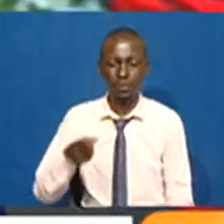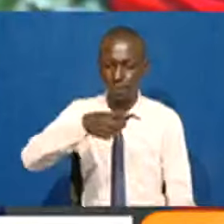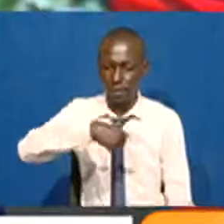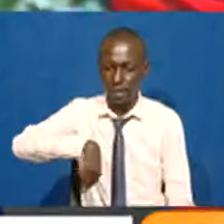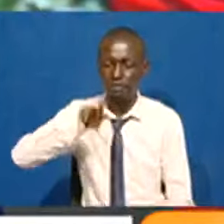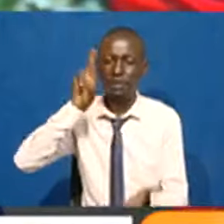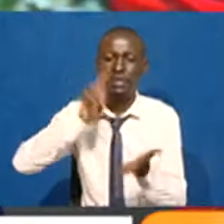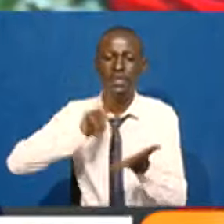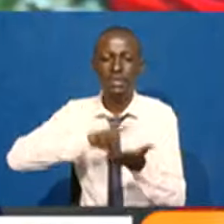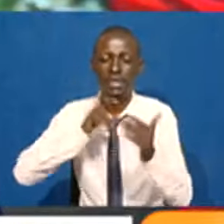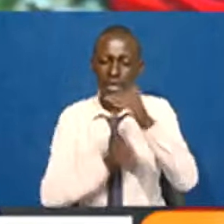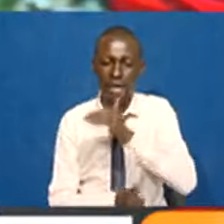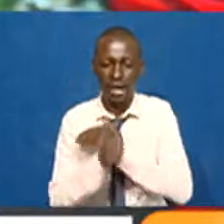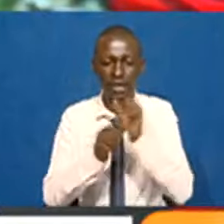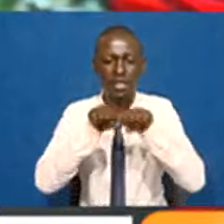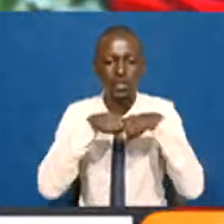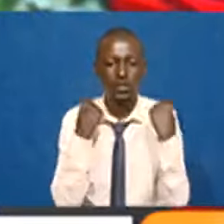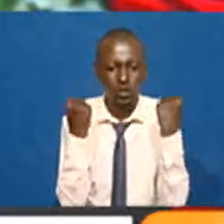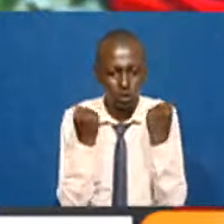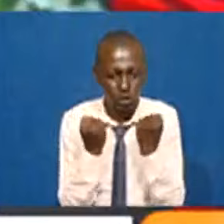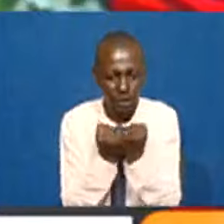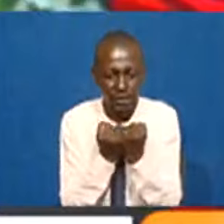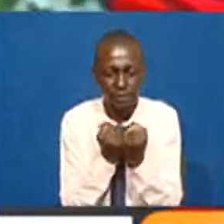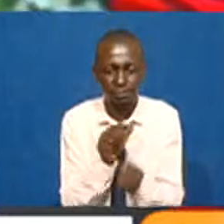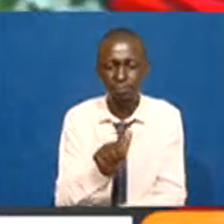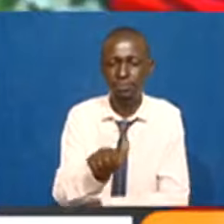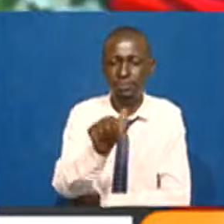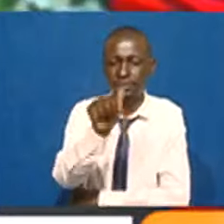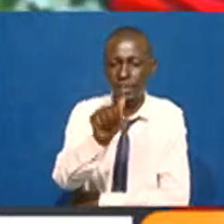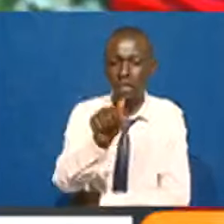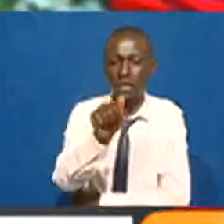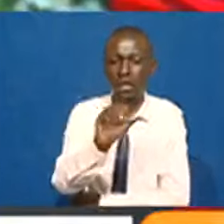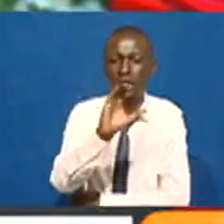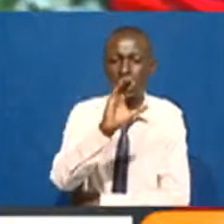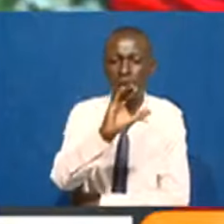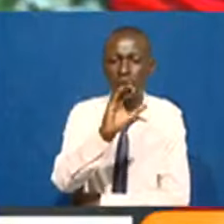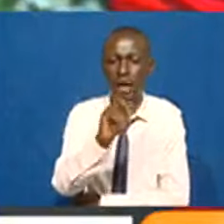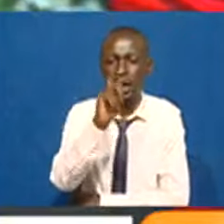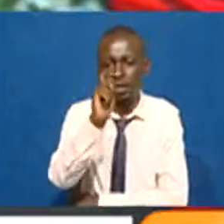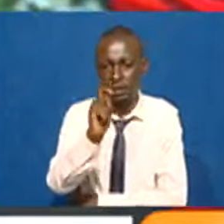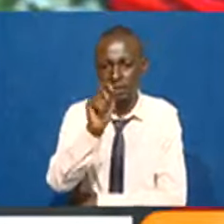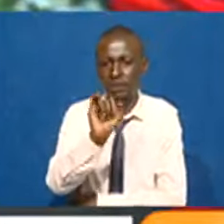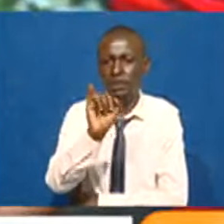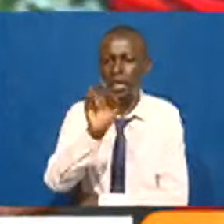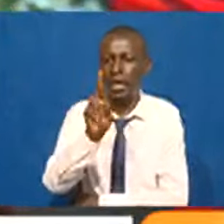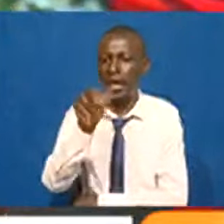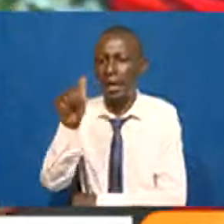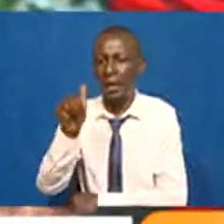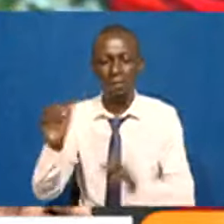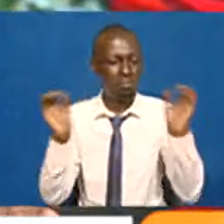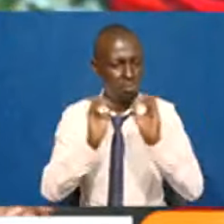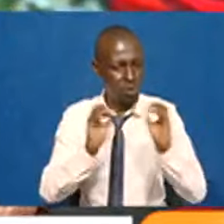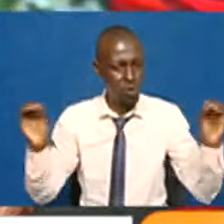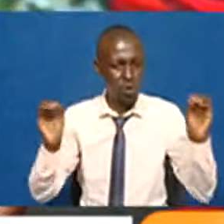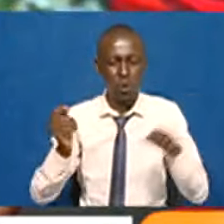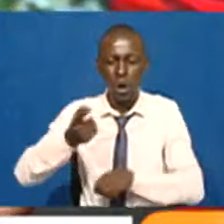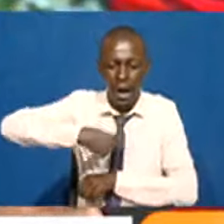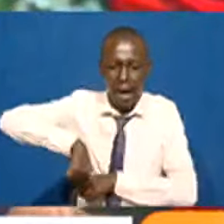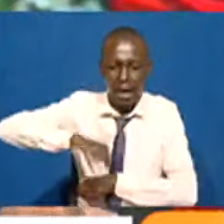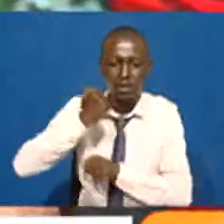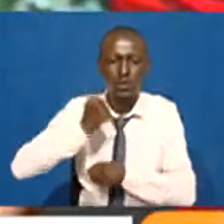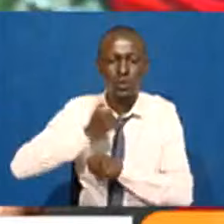Act. Okay. And therefore, Societies Act regulates us, not the IRA. Only that what we are doing